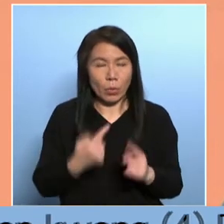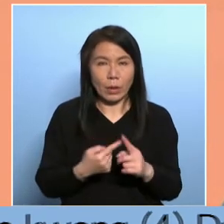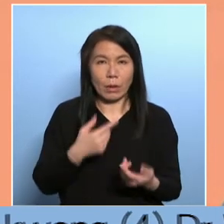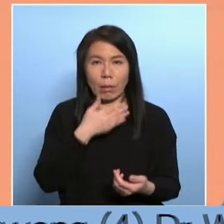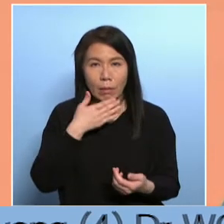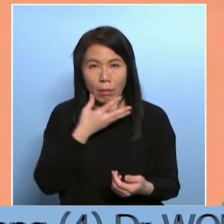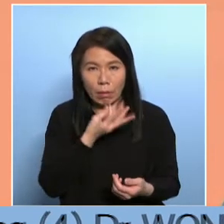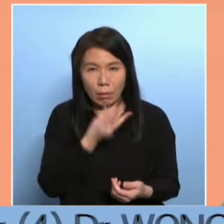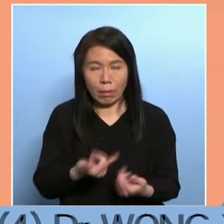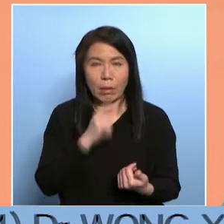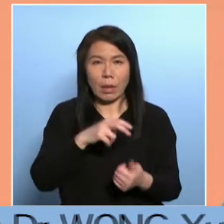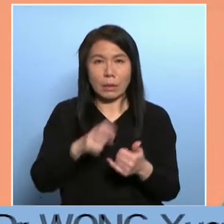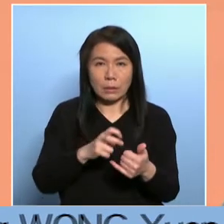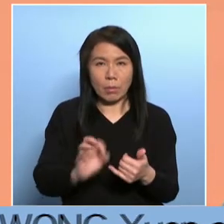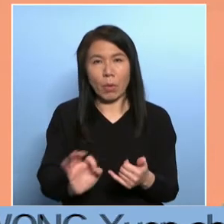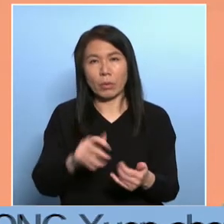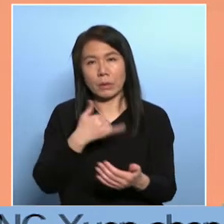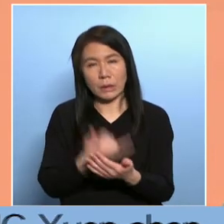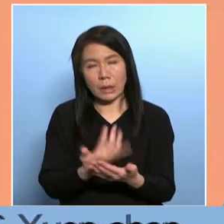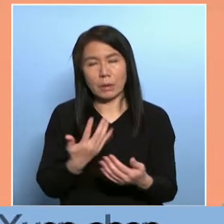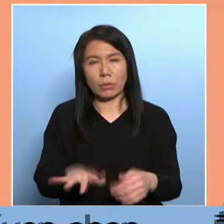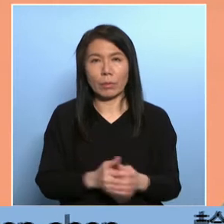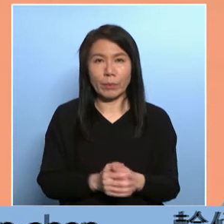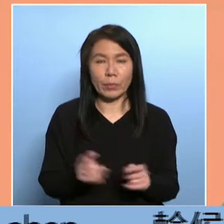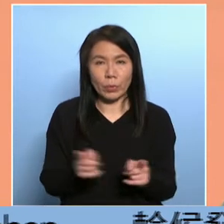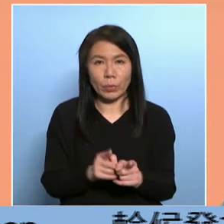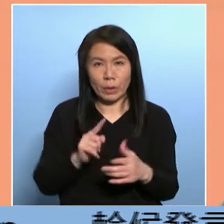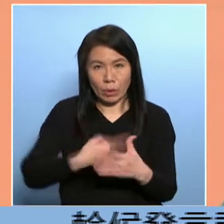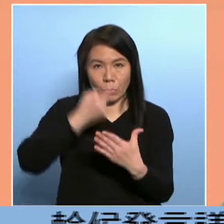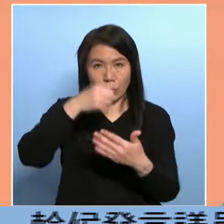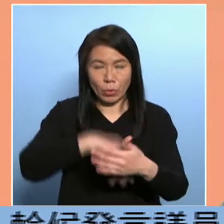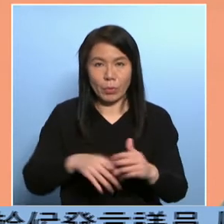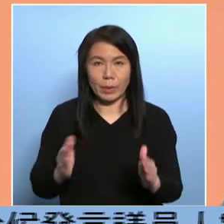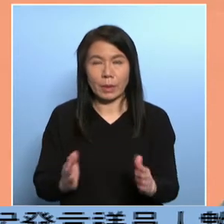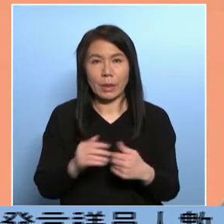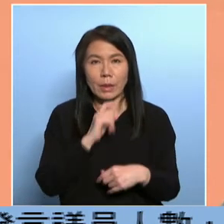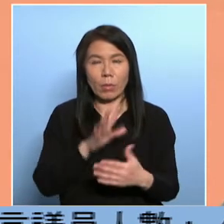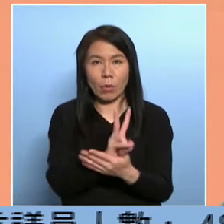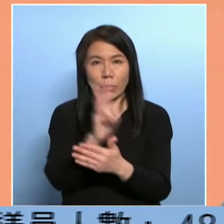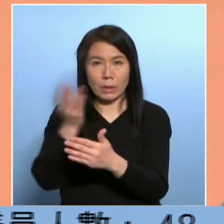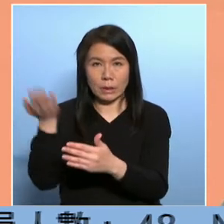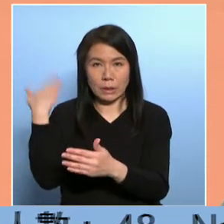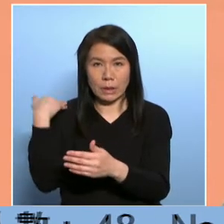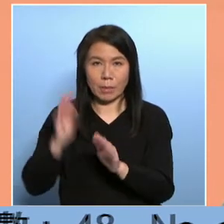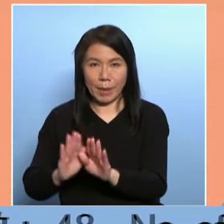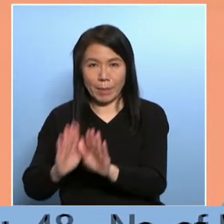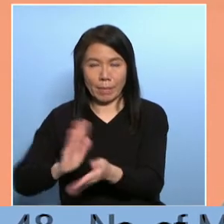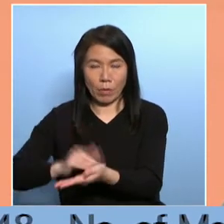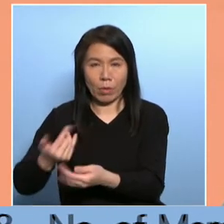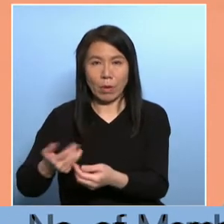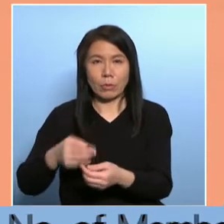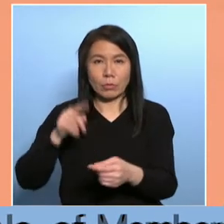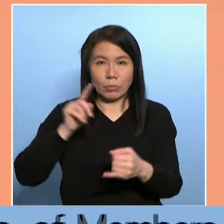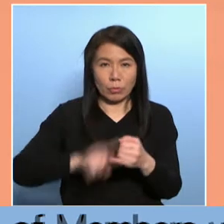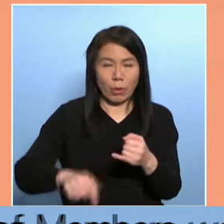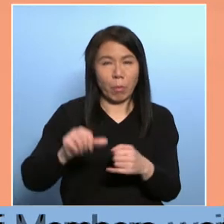and young children with serious condition, some have lost their lives because of COVID. So in the past month